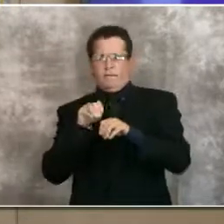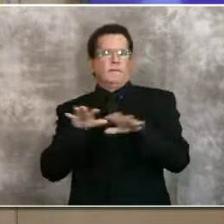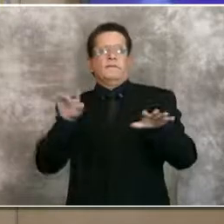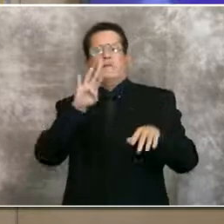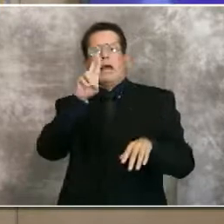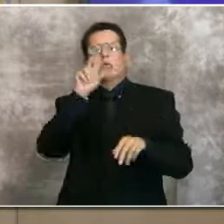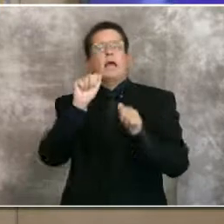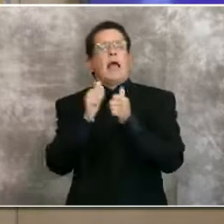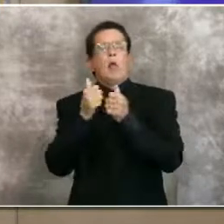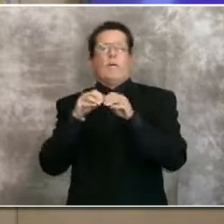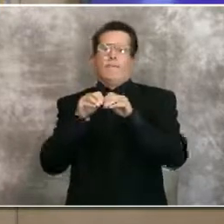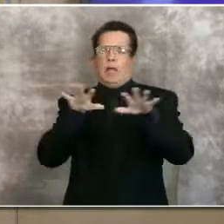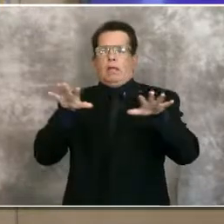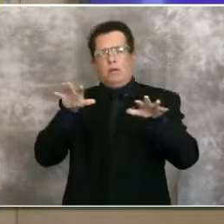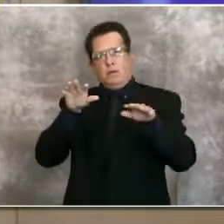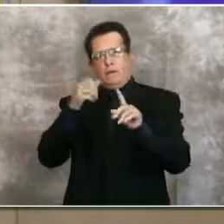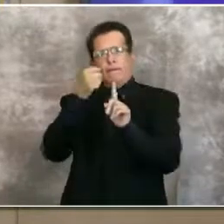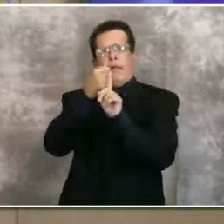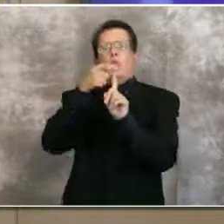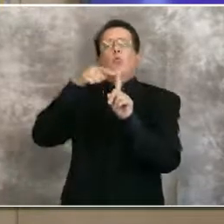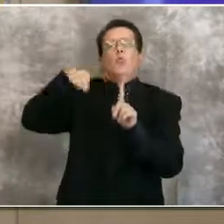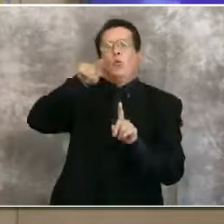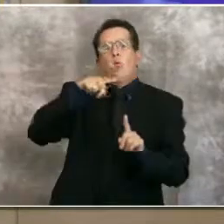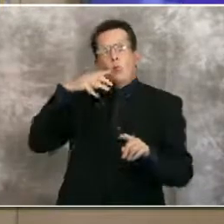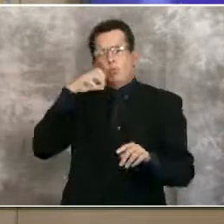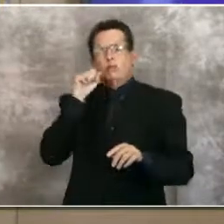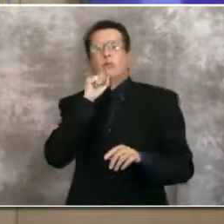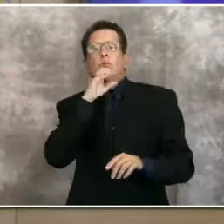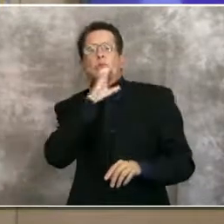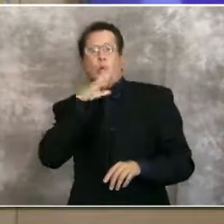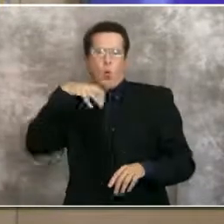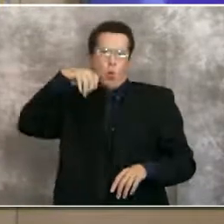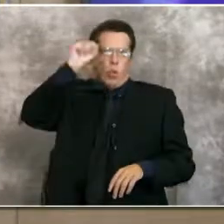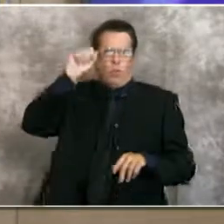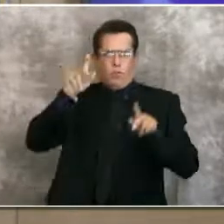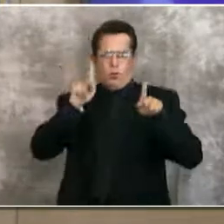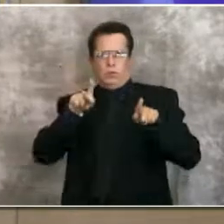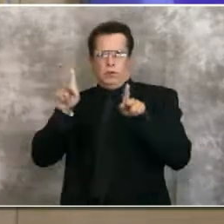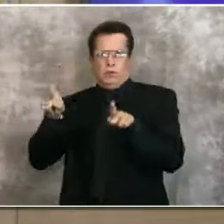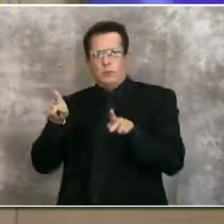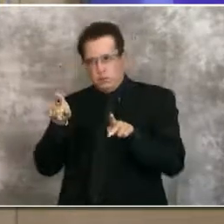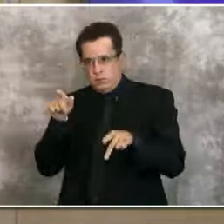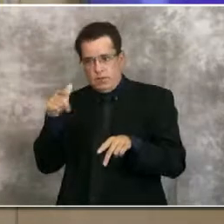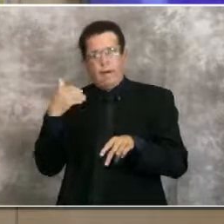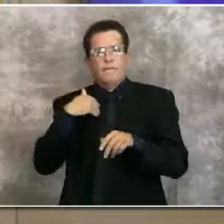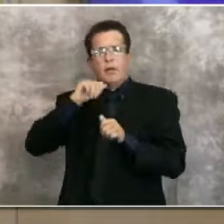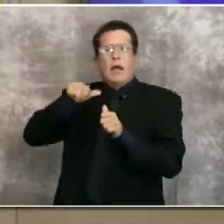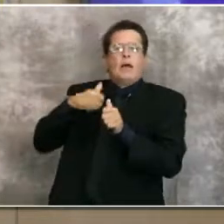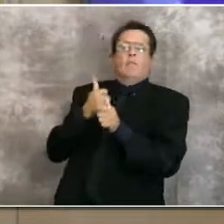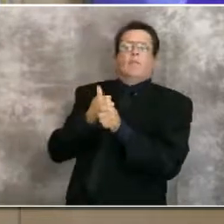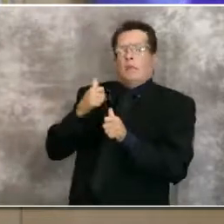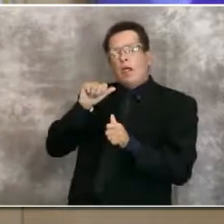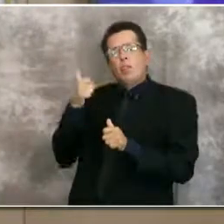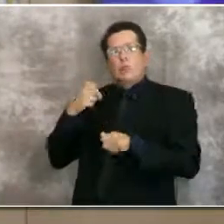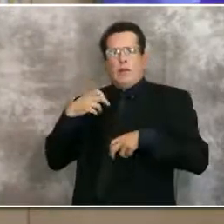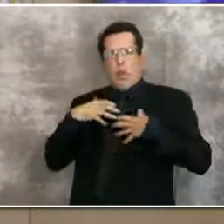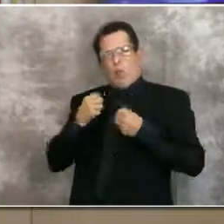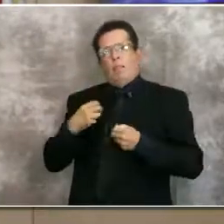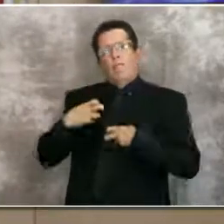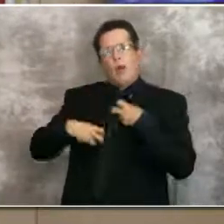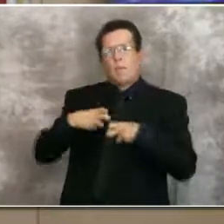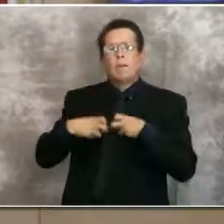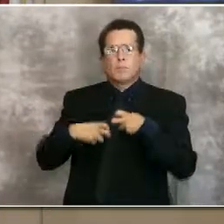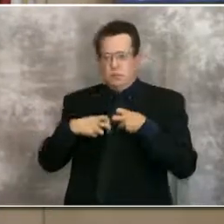especially on those who are older and those with underlying health conditions, and